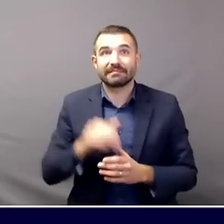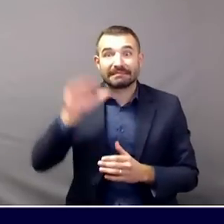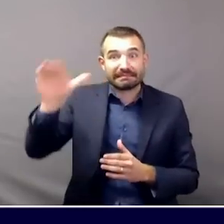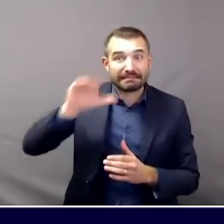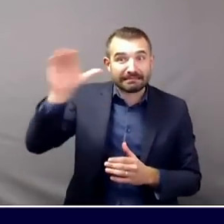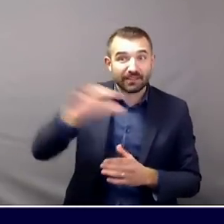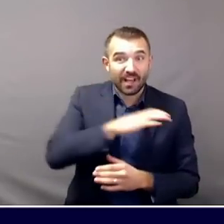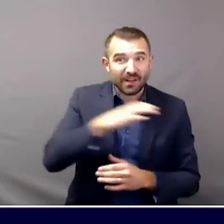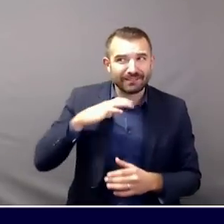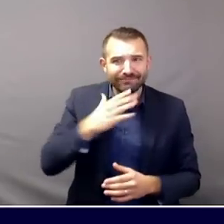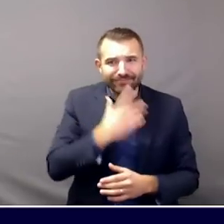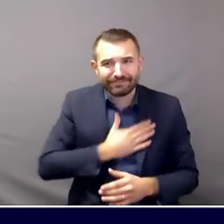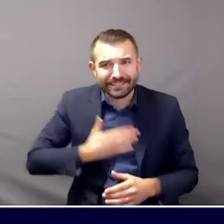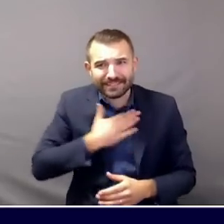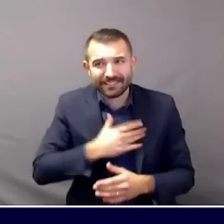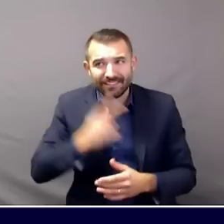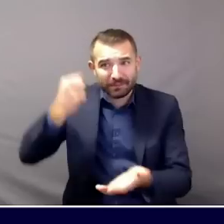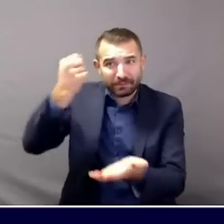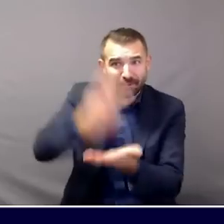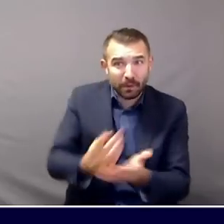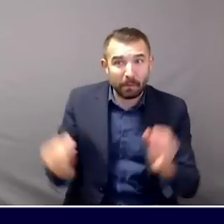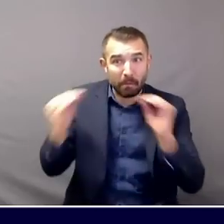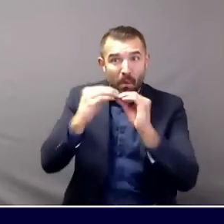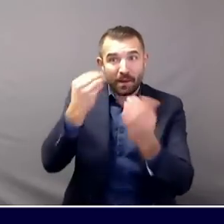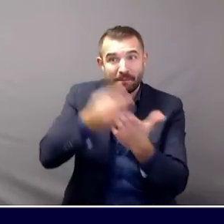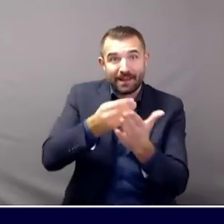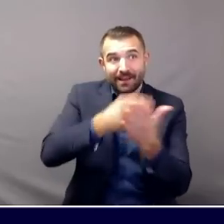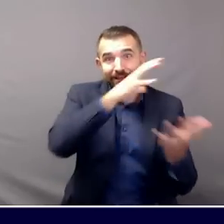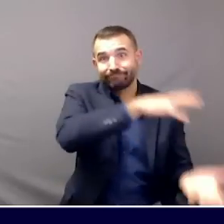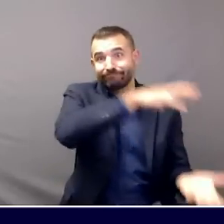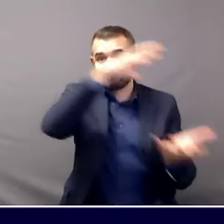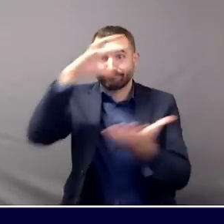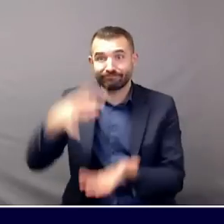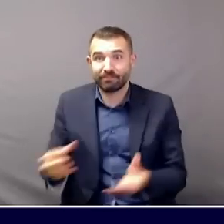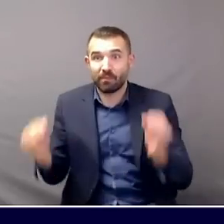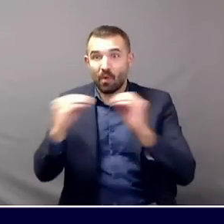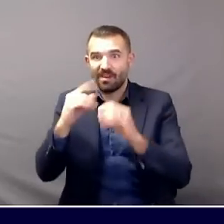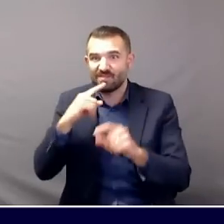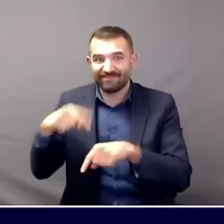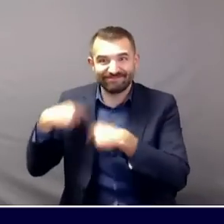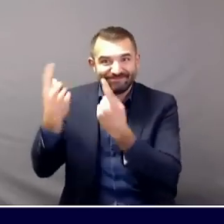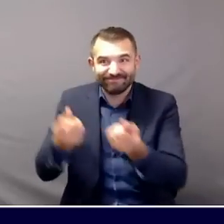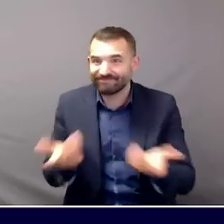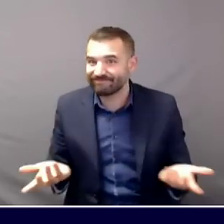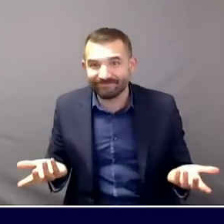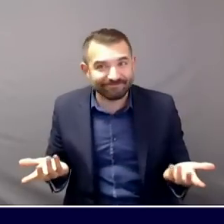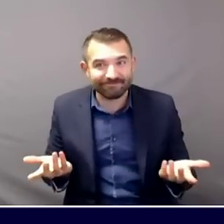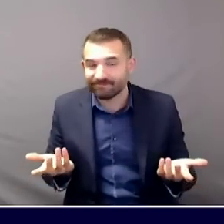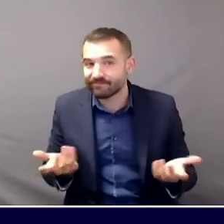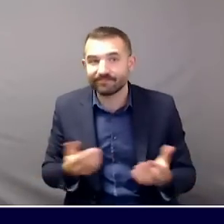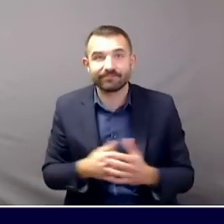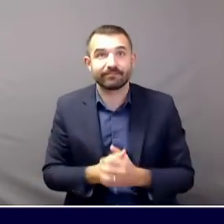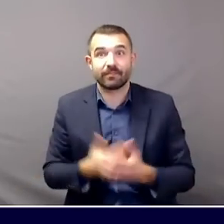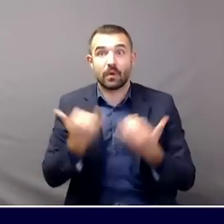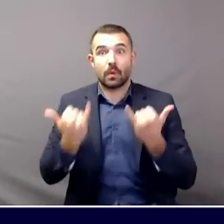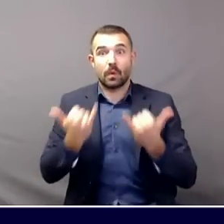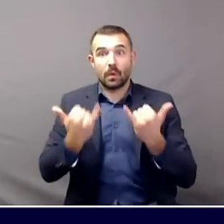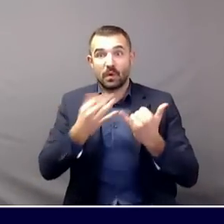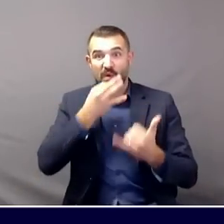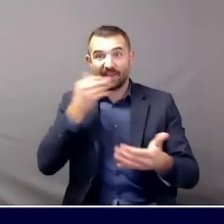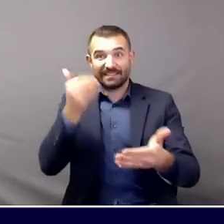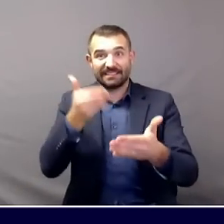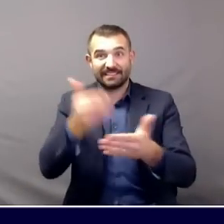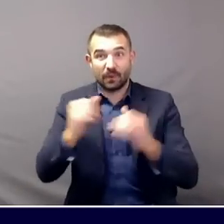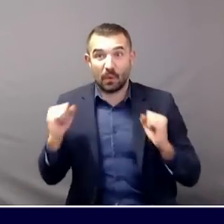that comes as we've entered the cold weather months, when people are more likely to gather indoors, get together with friends and family